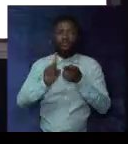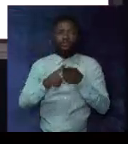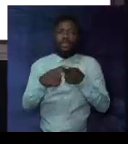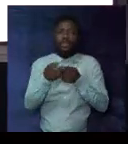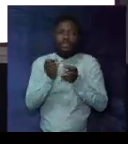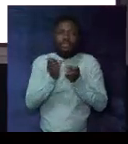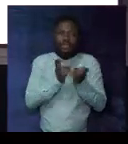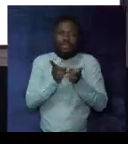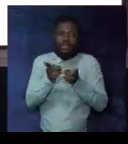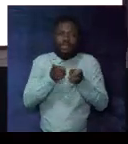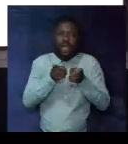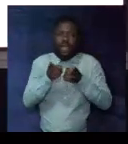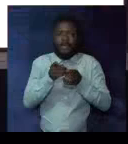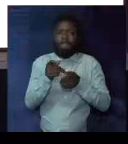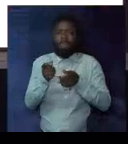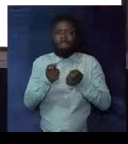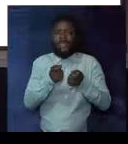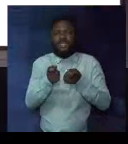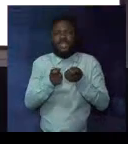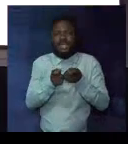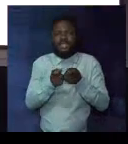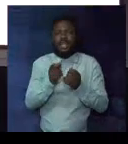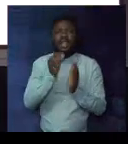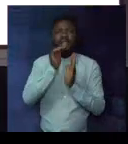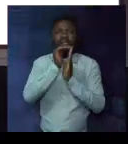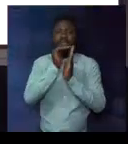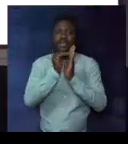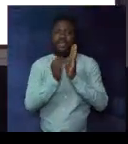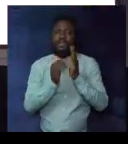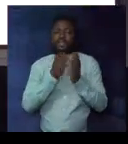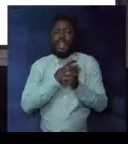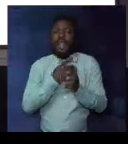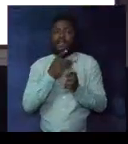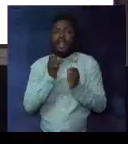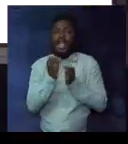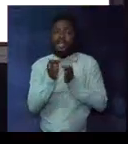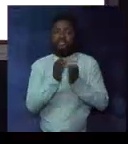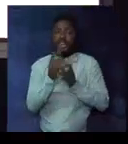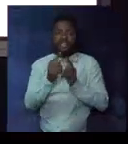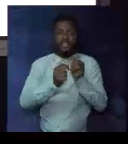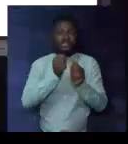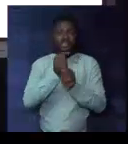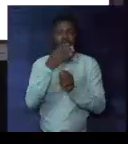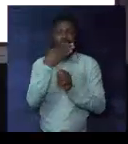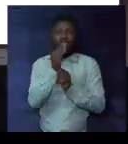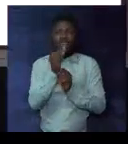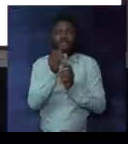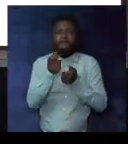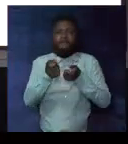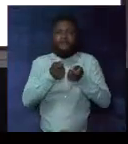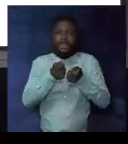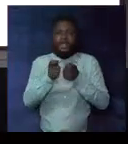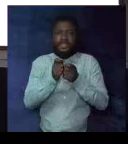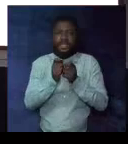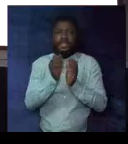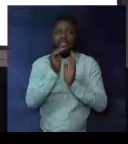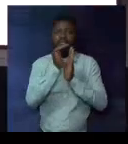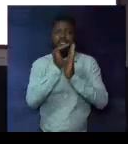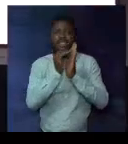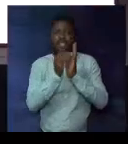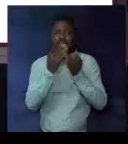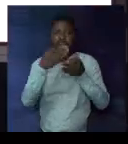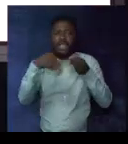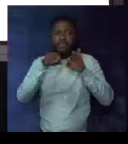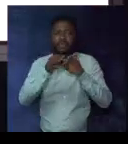to define maintenance, list and explain types of maintenance, state